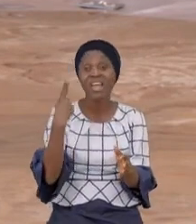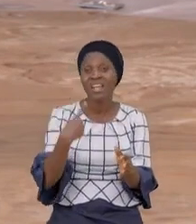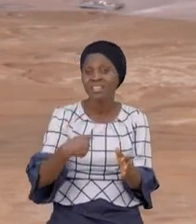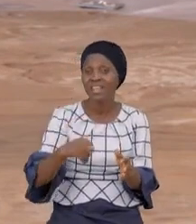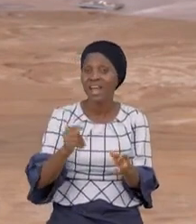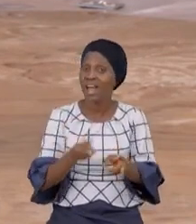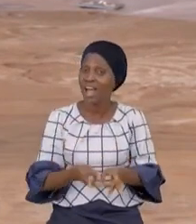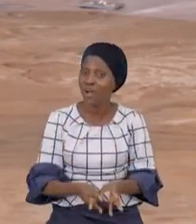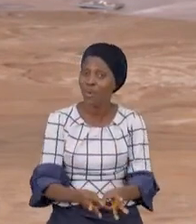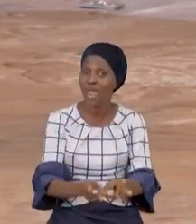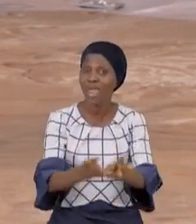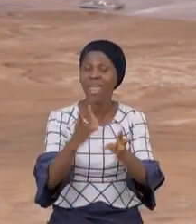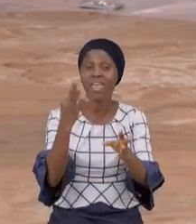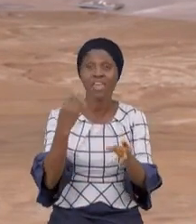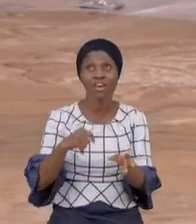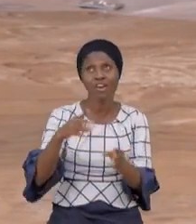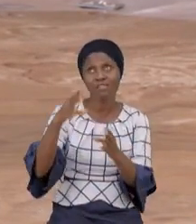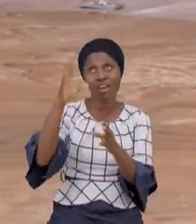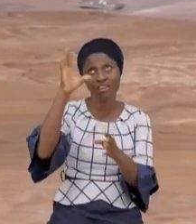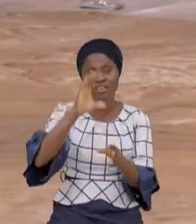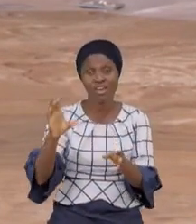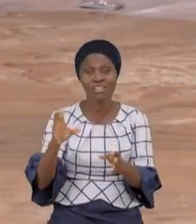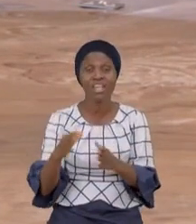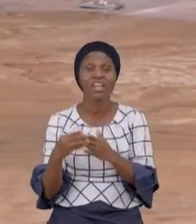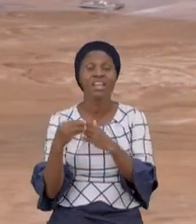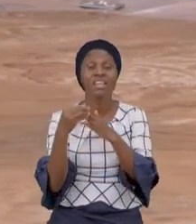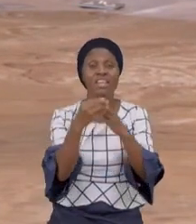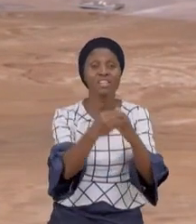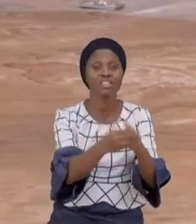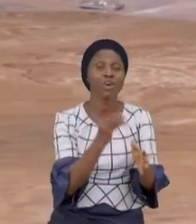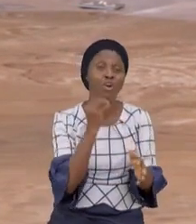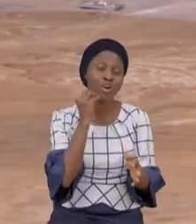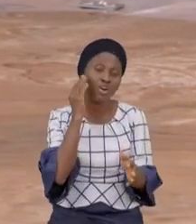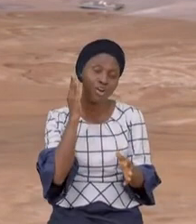Litum, the way of the cross,